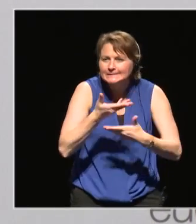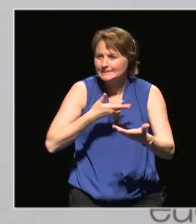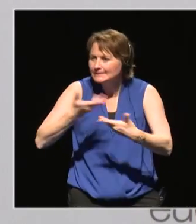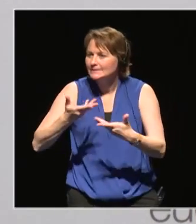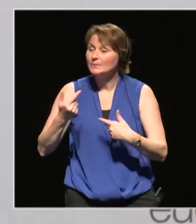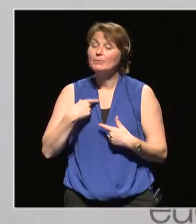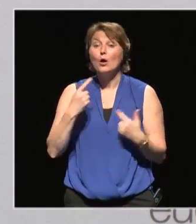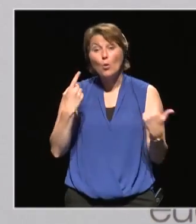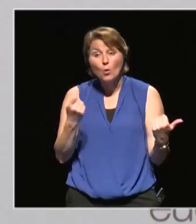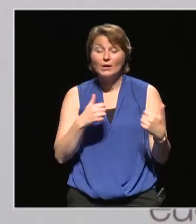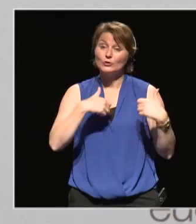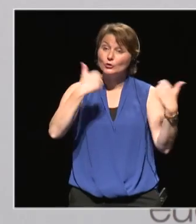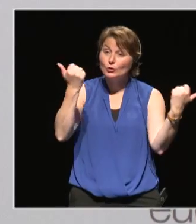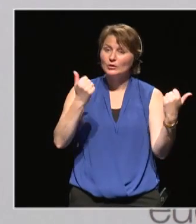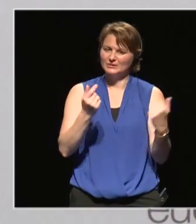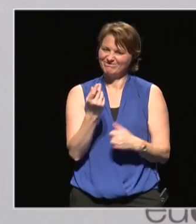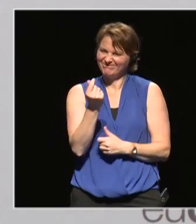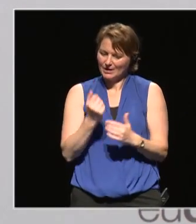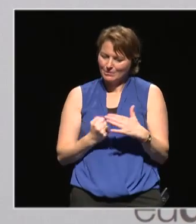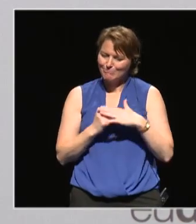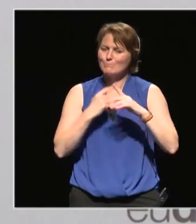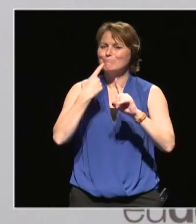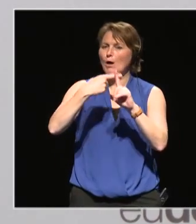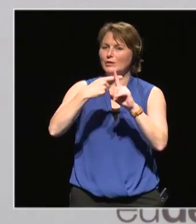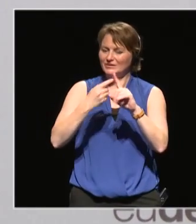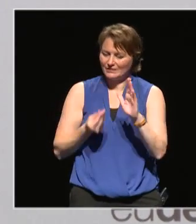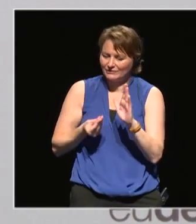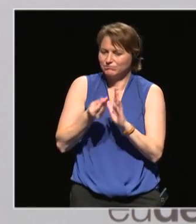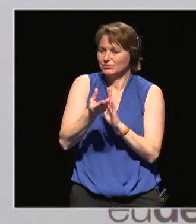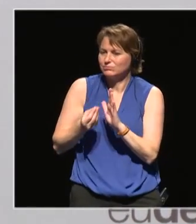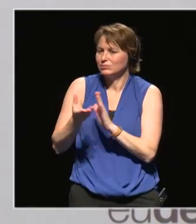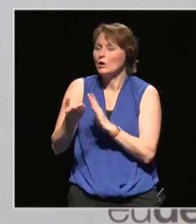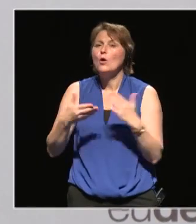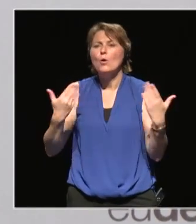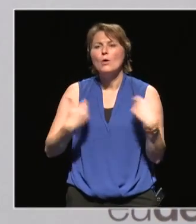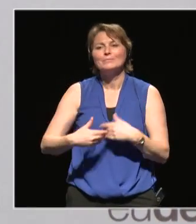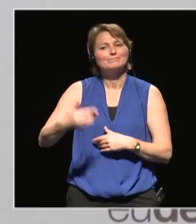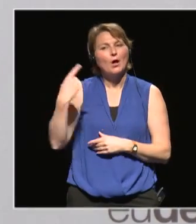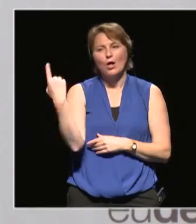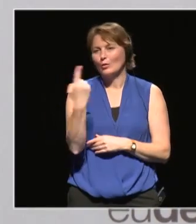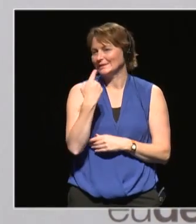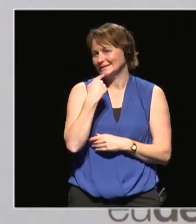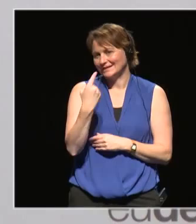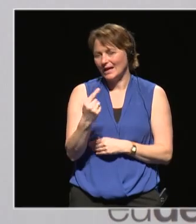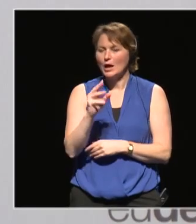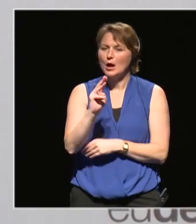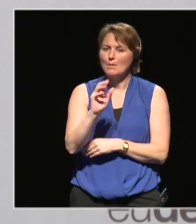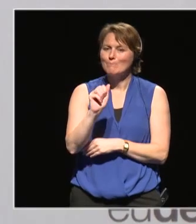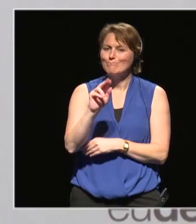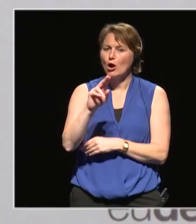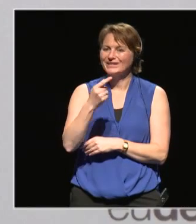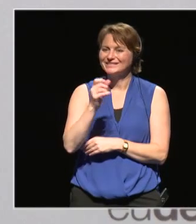There's offering opportunities to people. I'm always quoting this, but you know, Martin Luther King did not say, "I have a